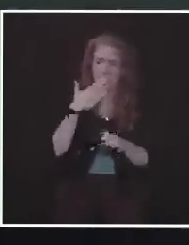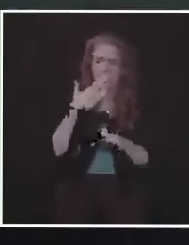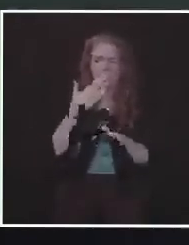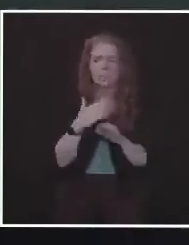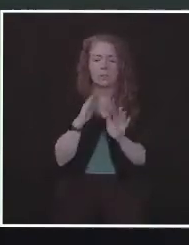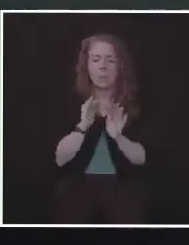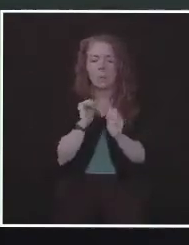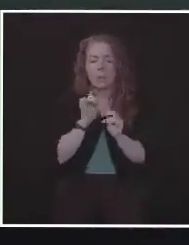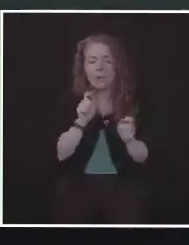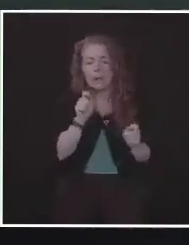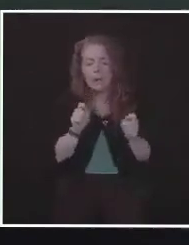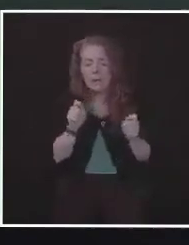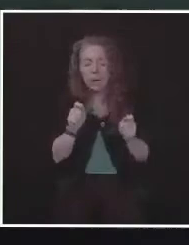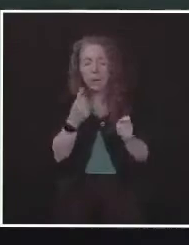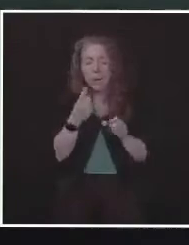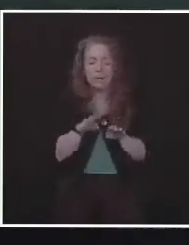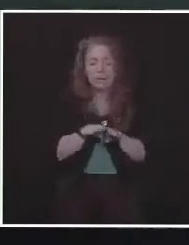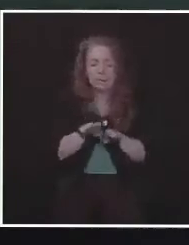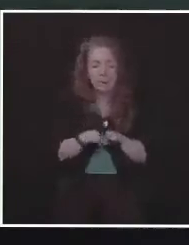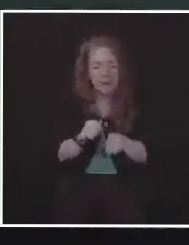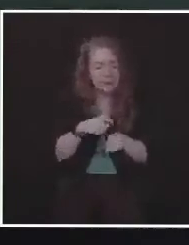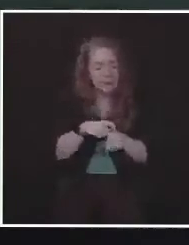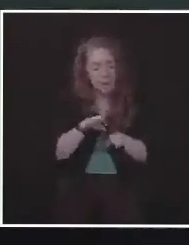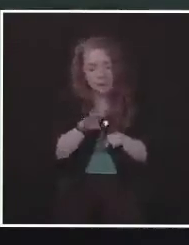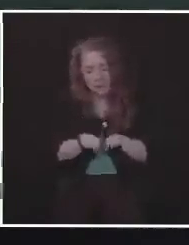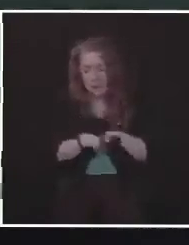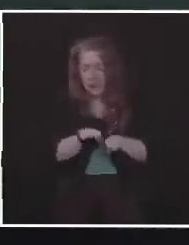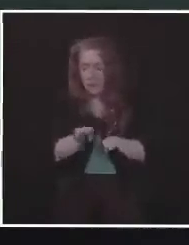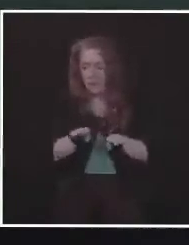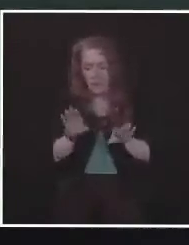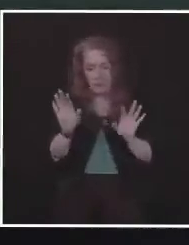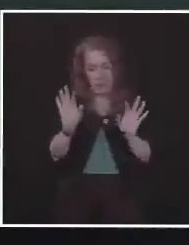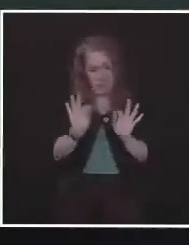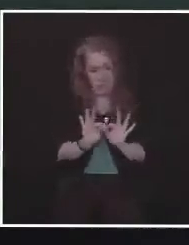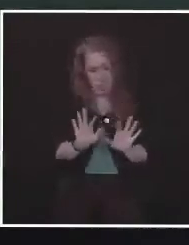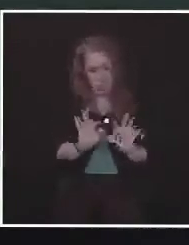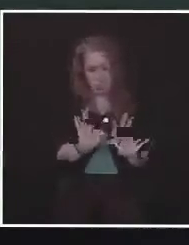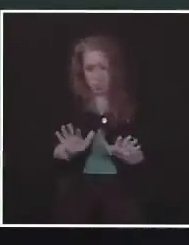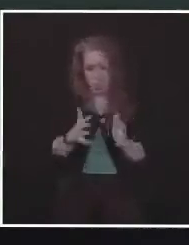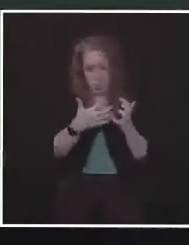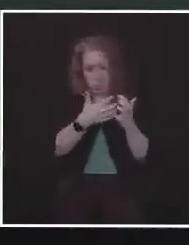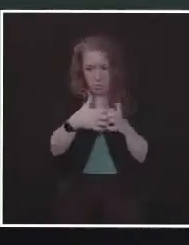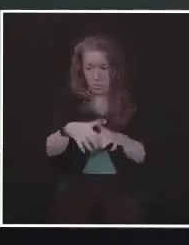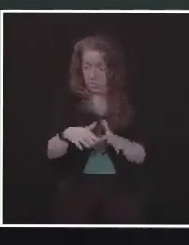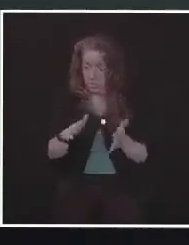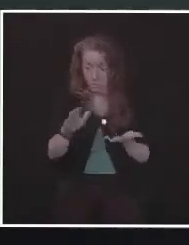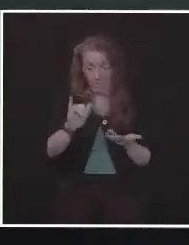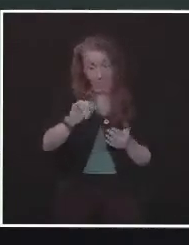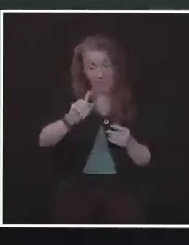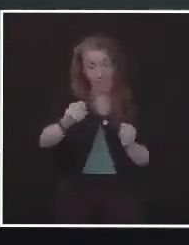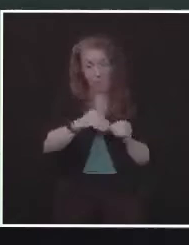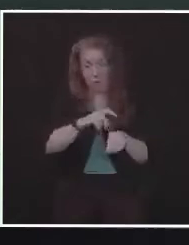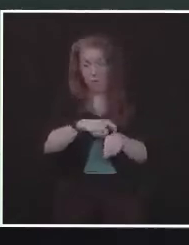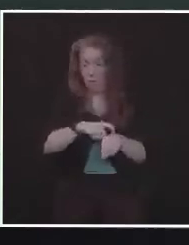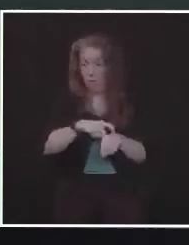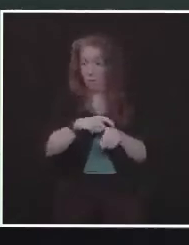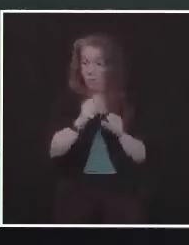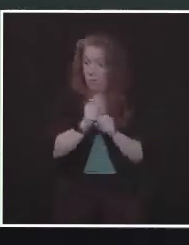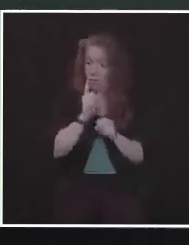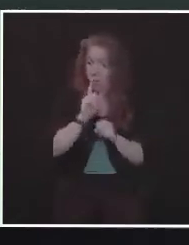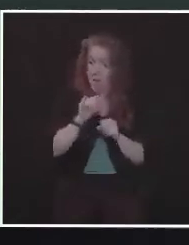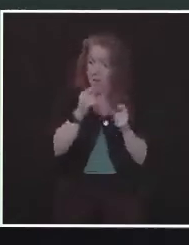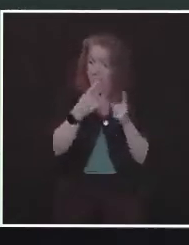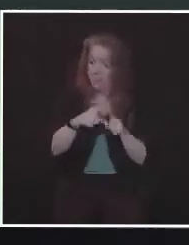ball anywhere along the way. So we will take all the time we need to make the transition happen smoothly and